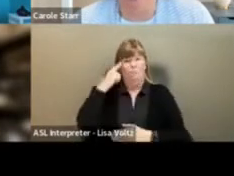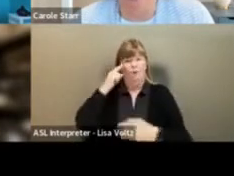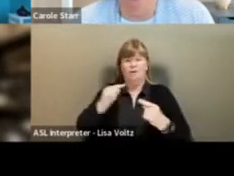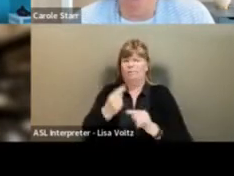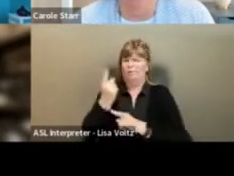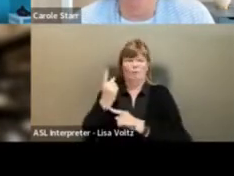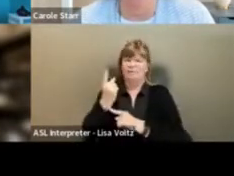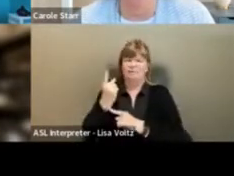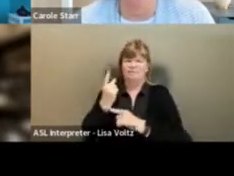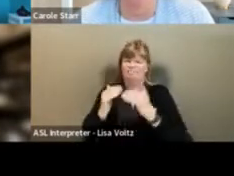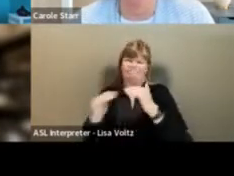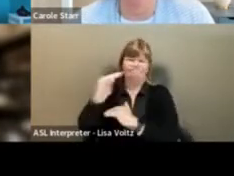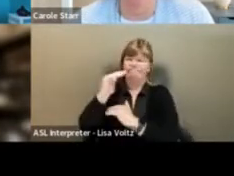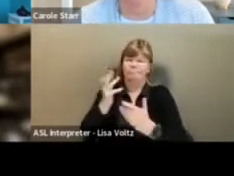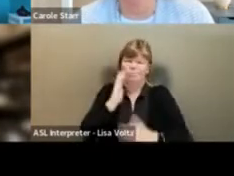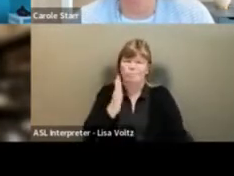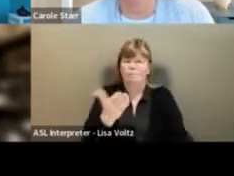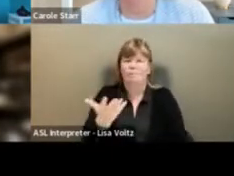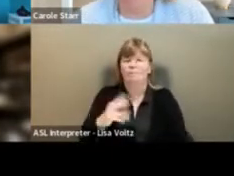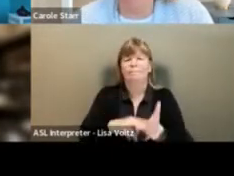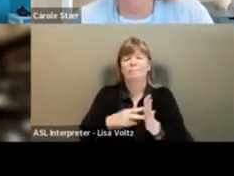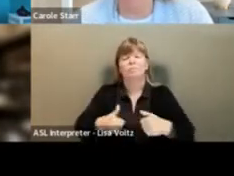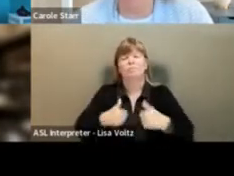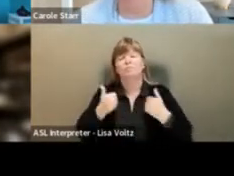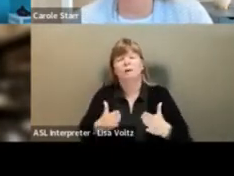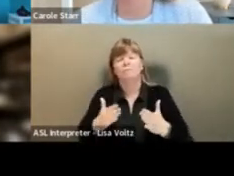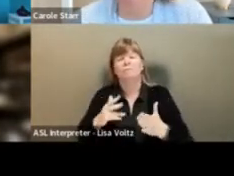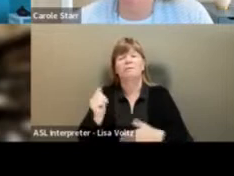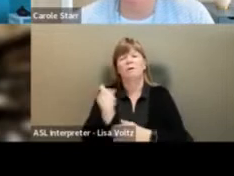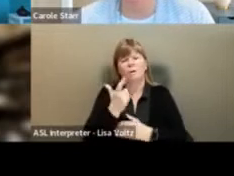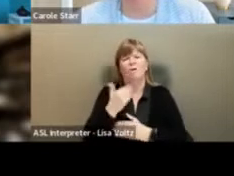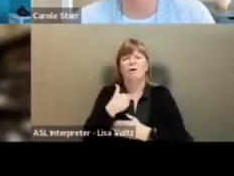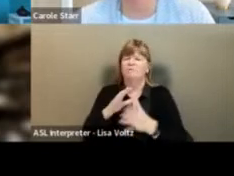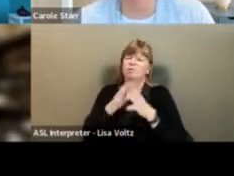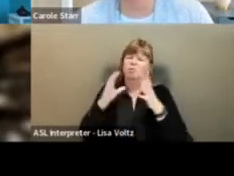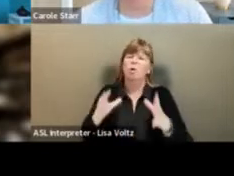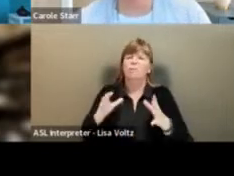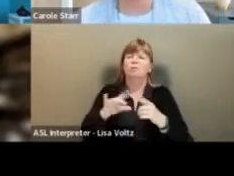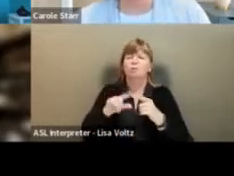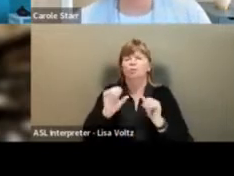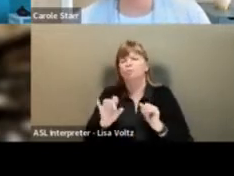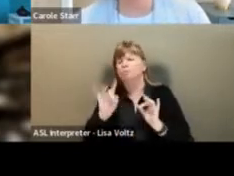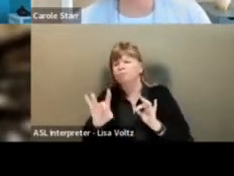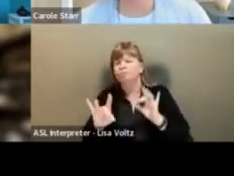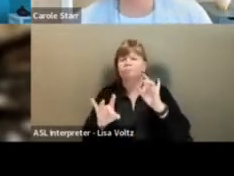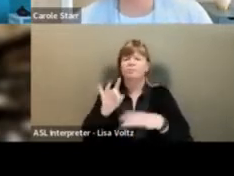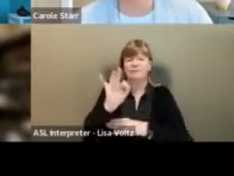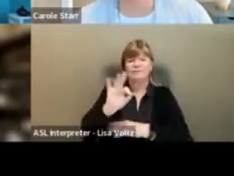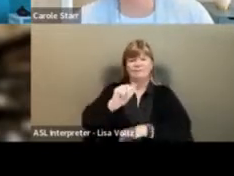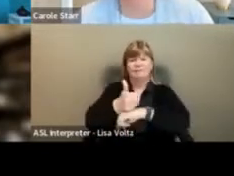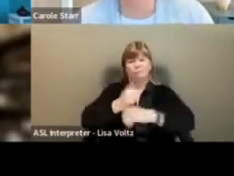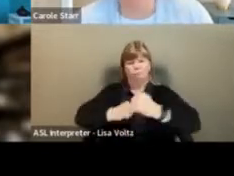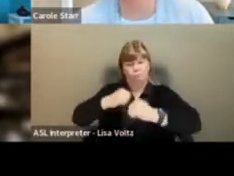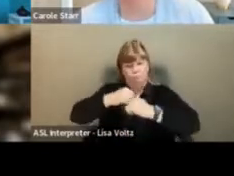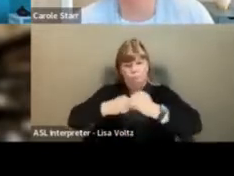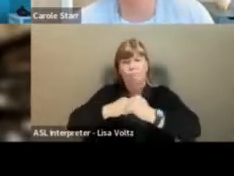win. But as survivors, I know that we also have tremendous insights to offer if a structure is set up to